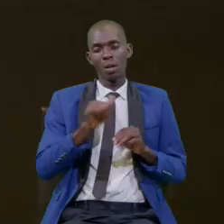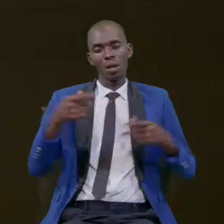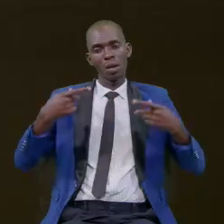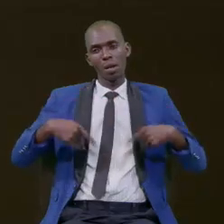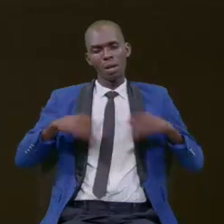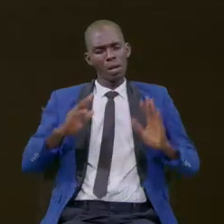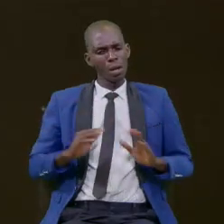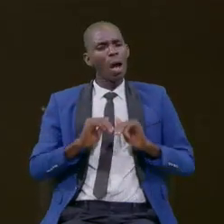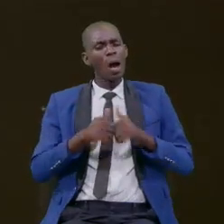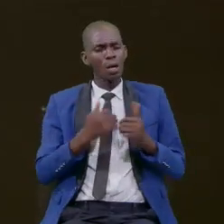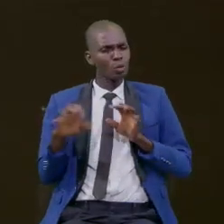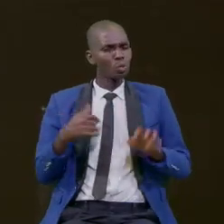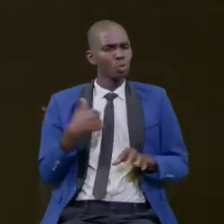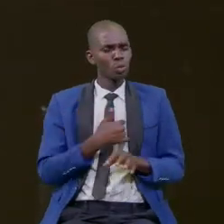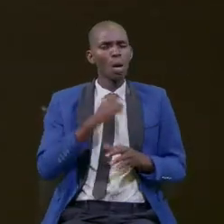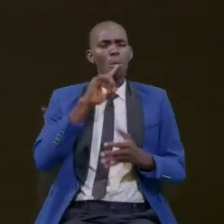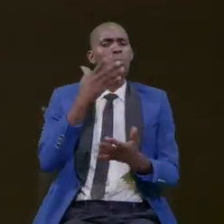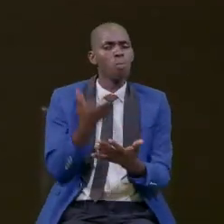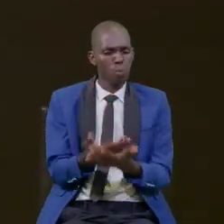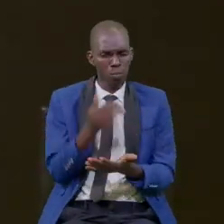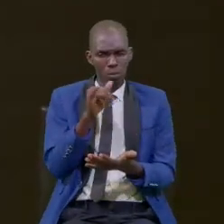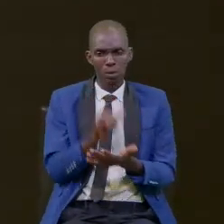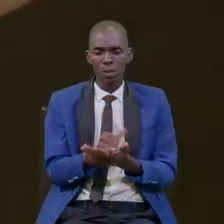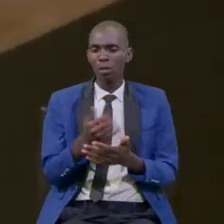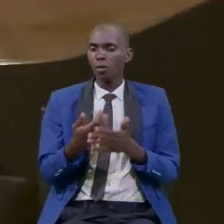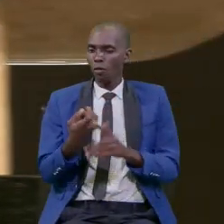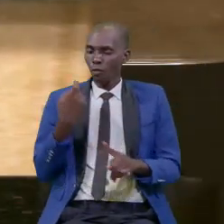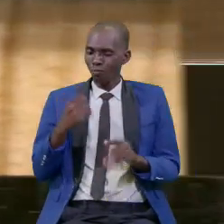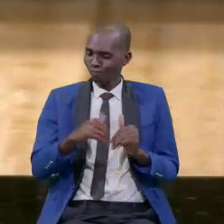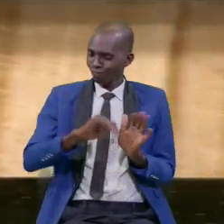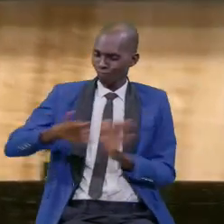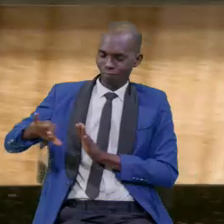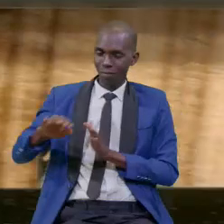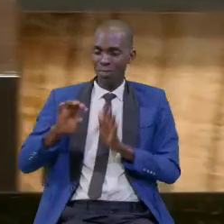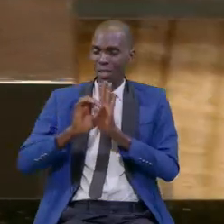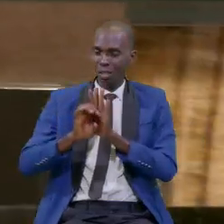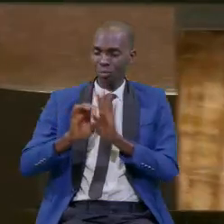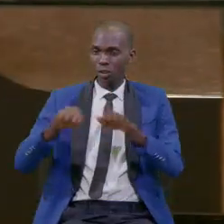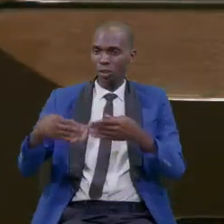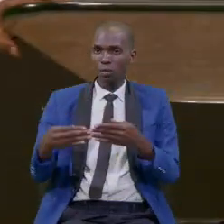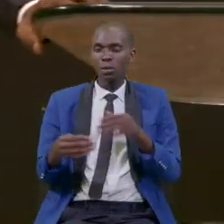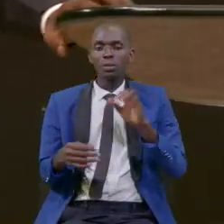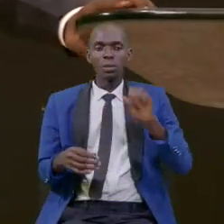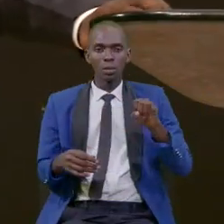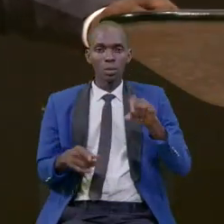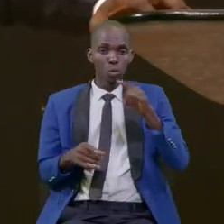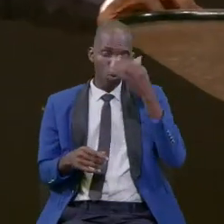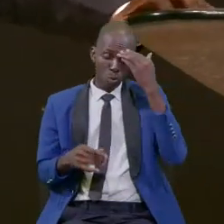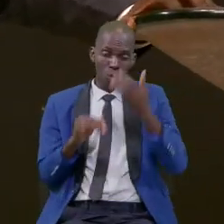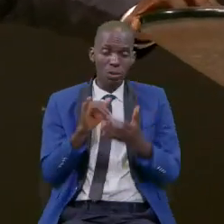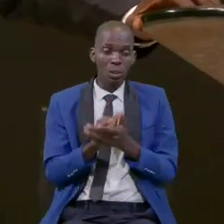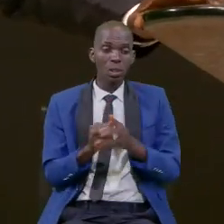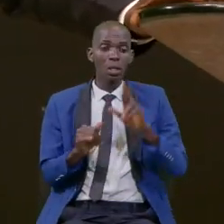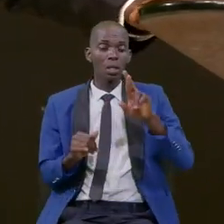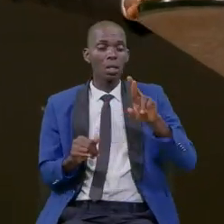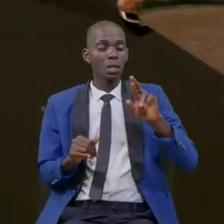Apart from the examples I've given you, we know that because a harlot will not be allowed to